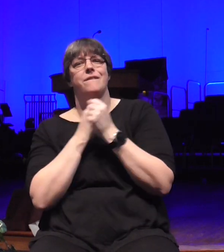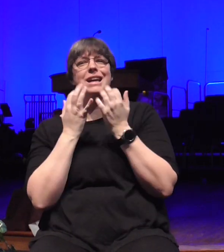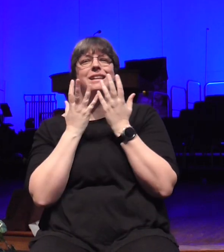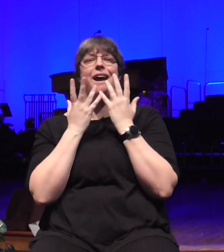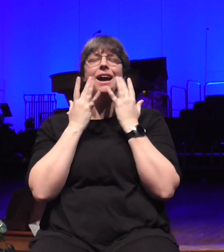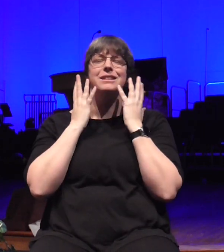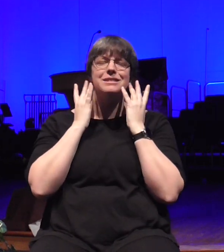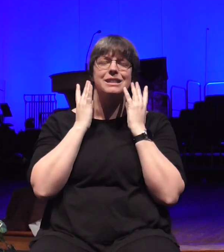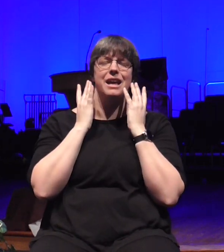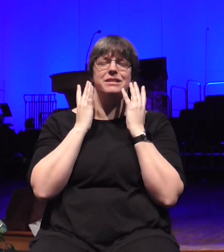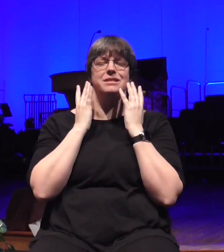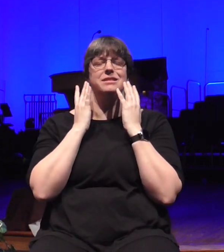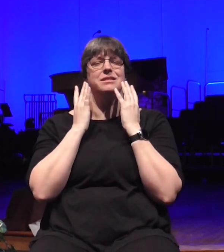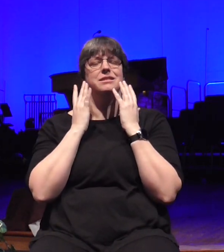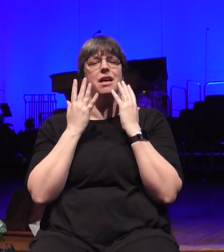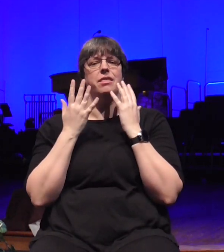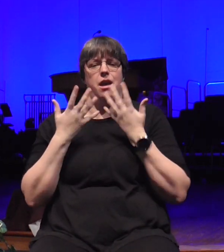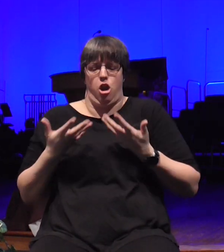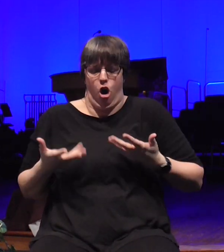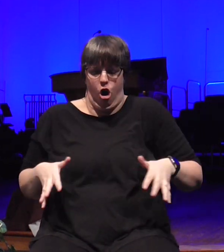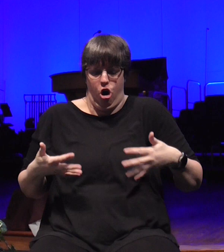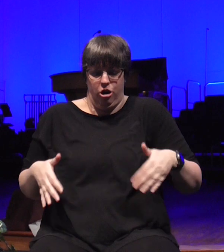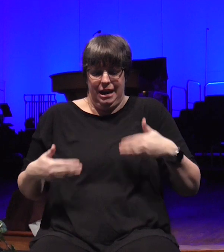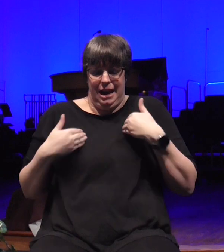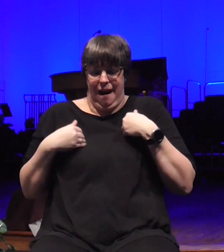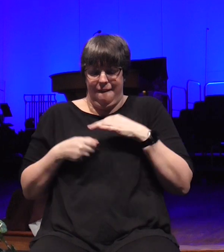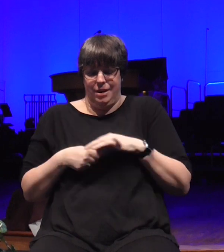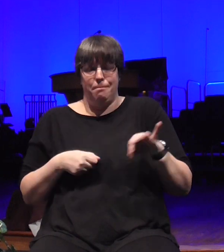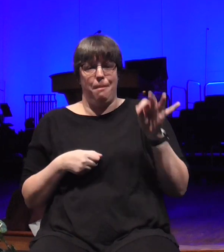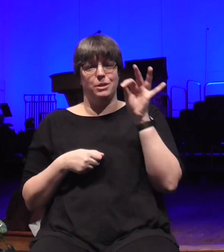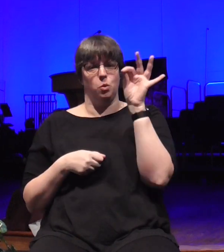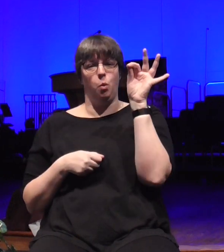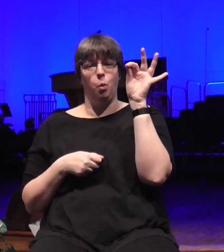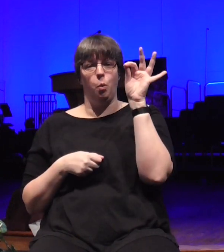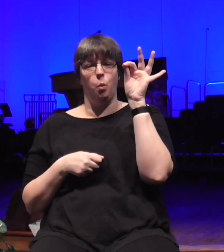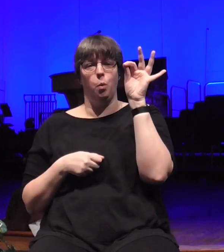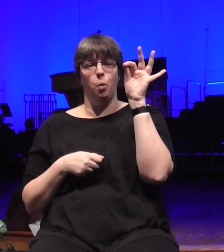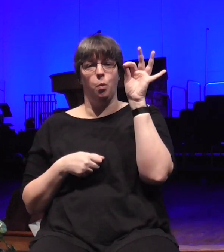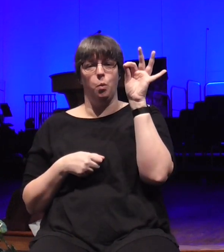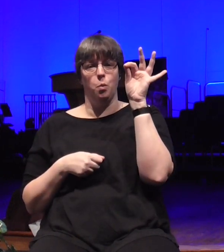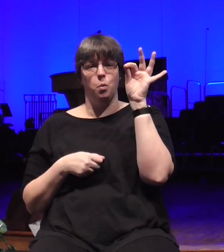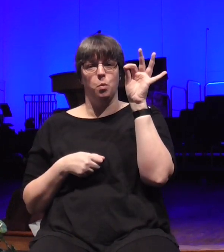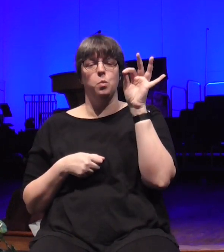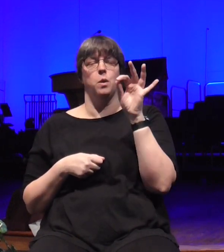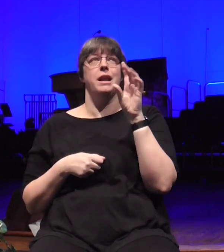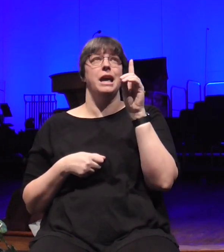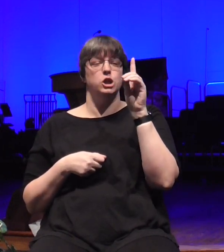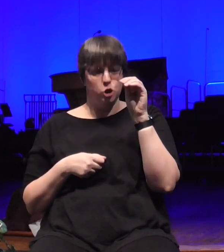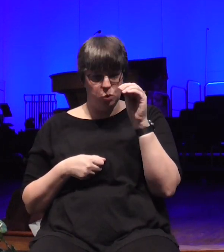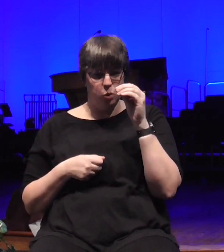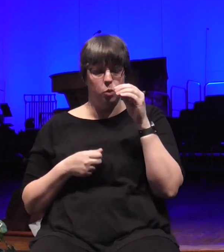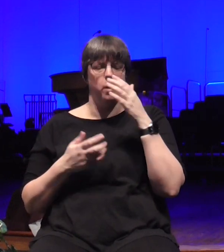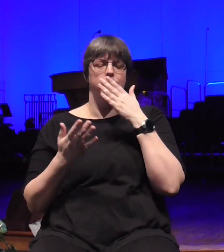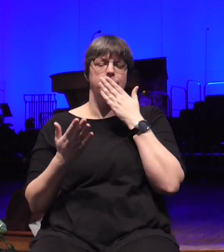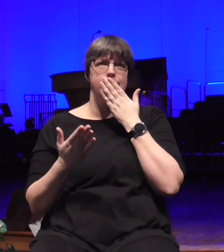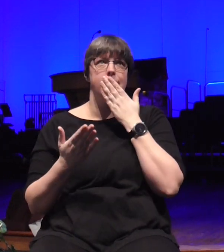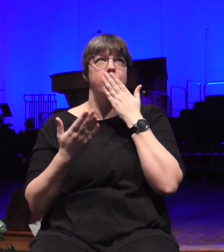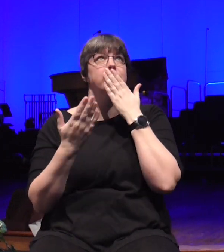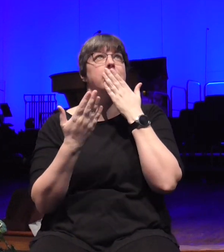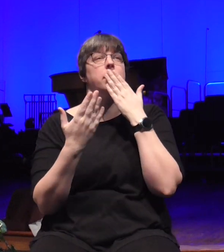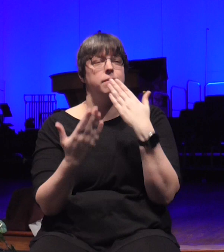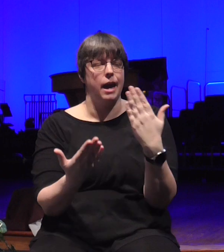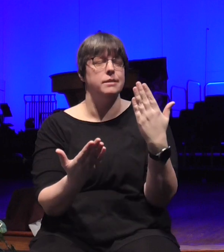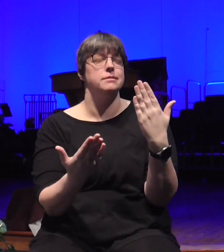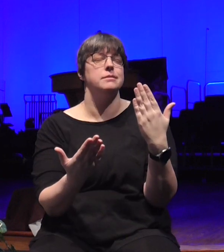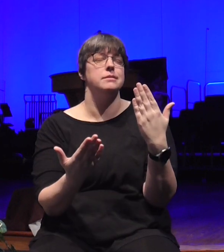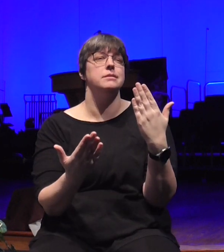purpose that I hold in my soul. And I do give thanks that